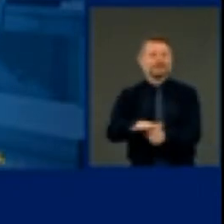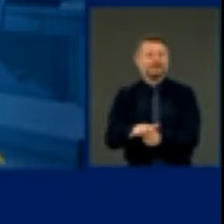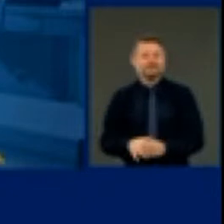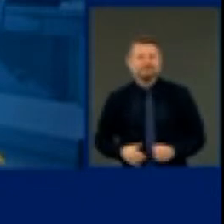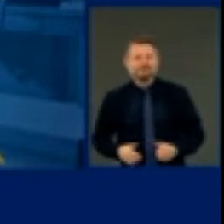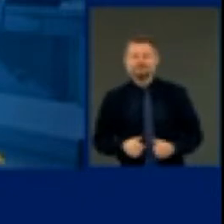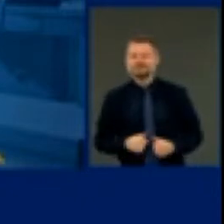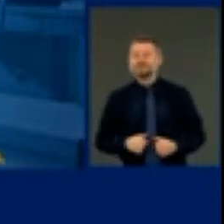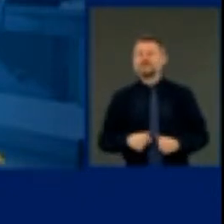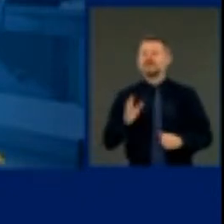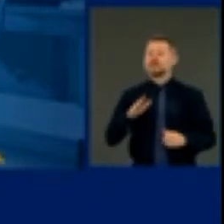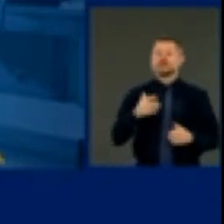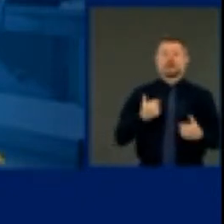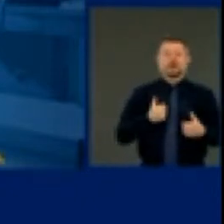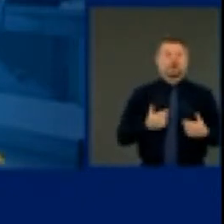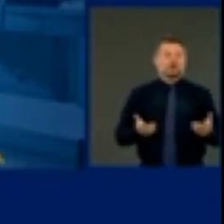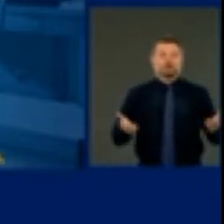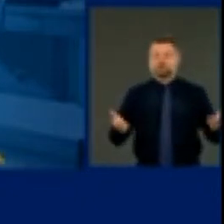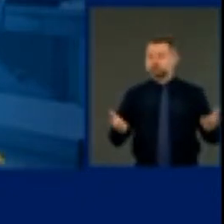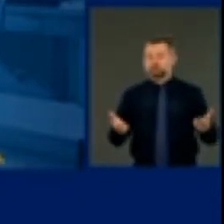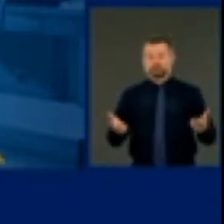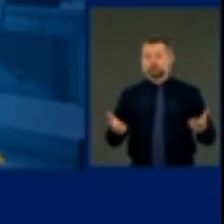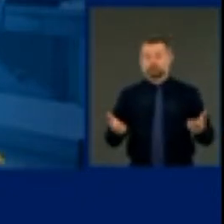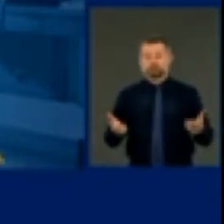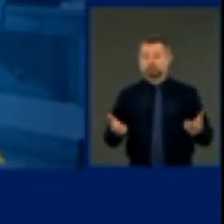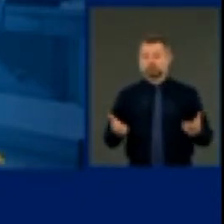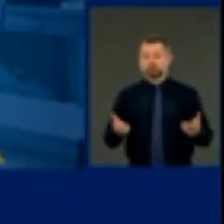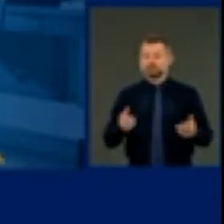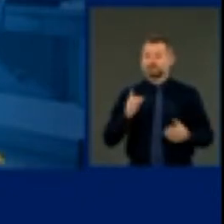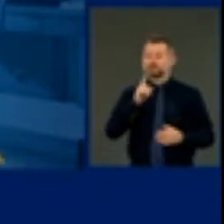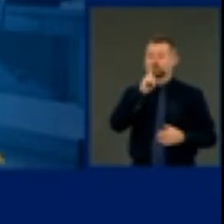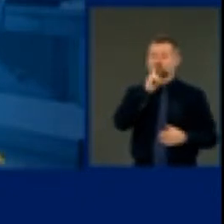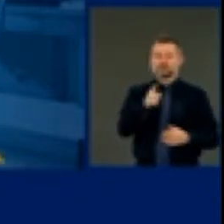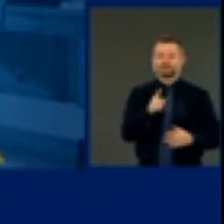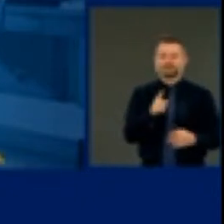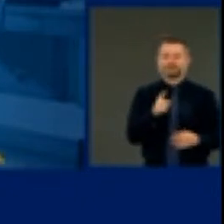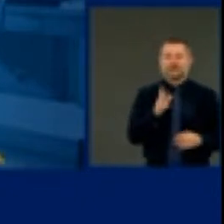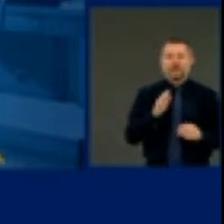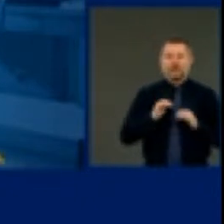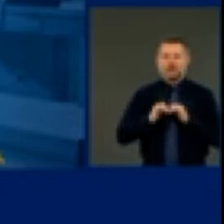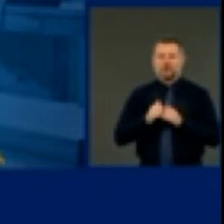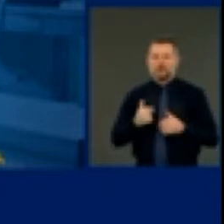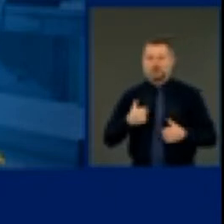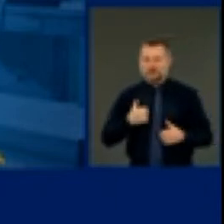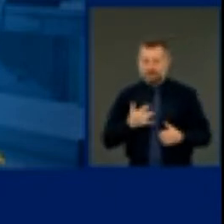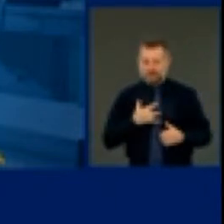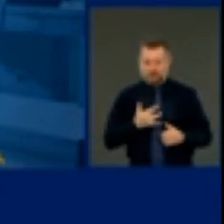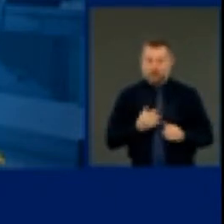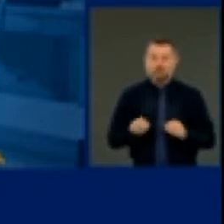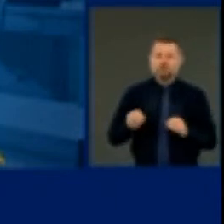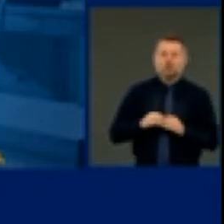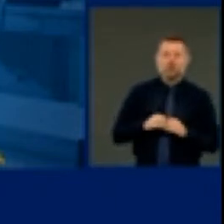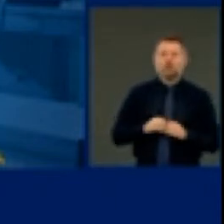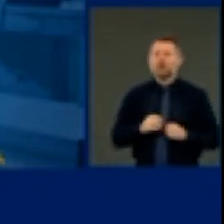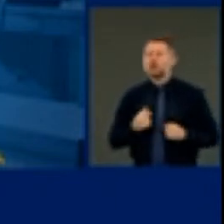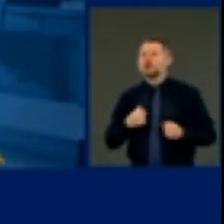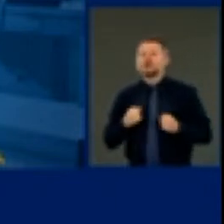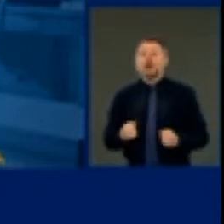I would feel, the only way I could feel better is if that number ever becomes